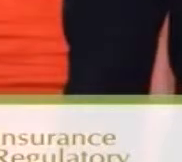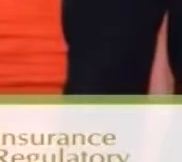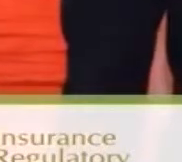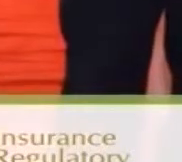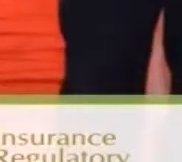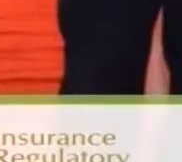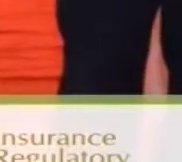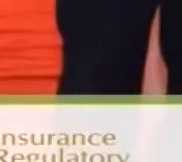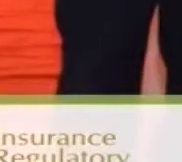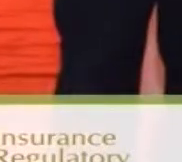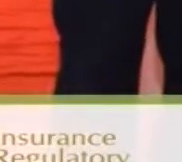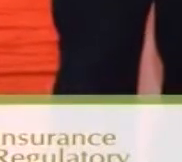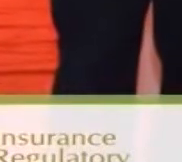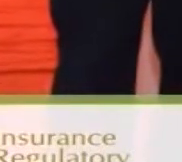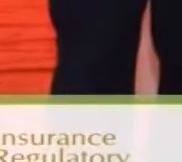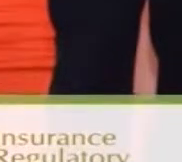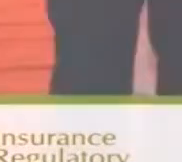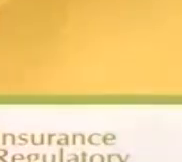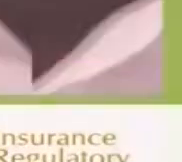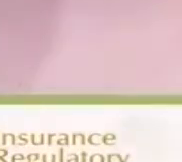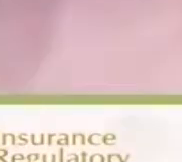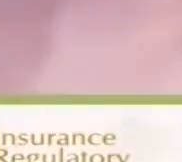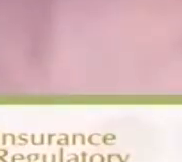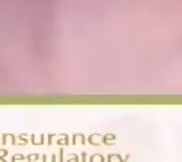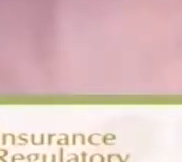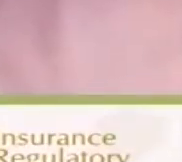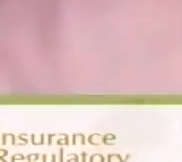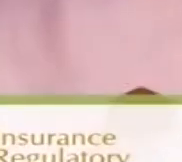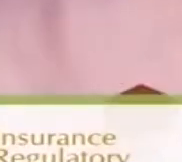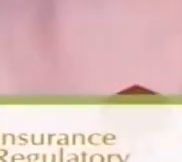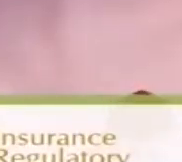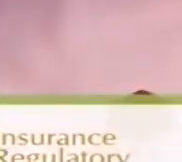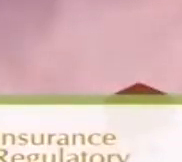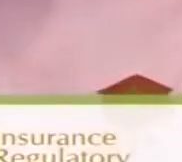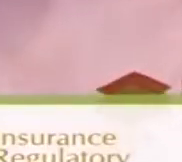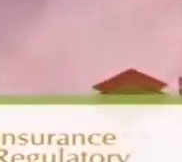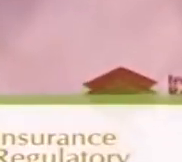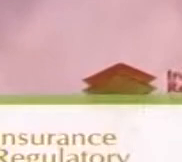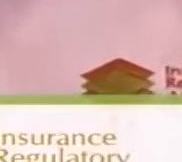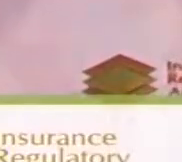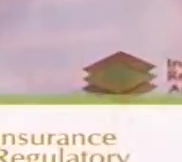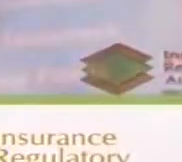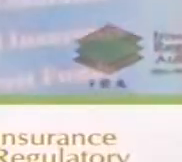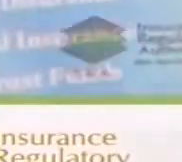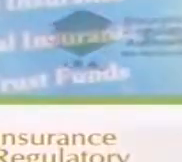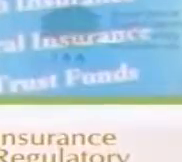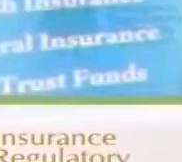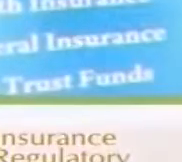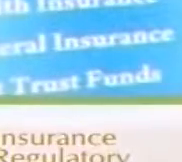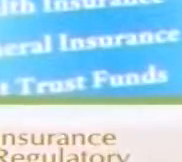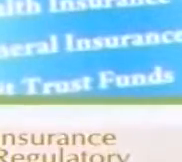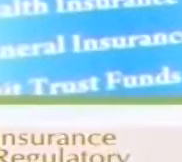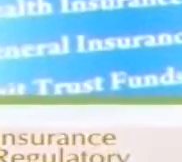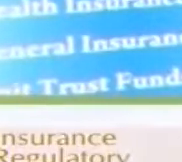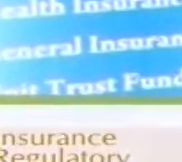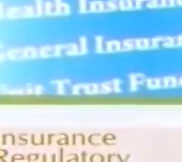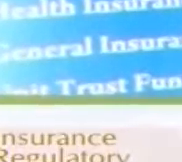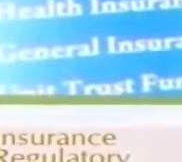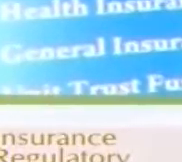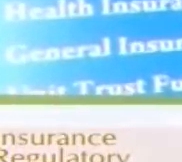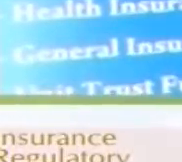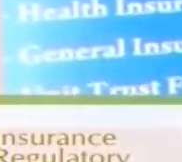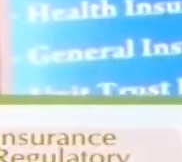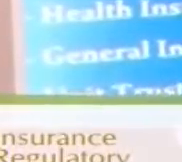also be present to showcase their products and address any concerns you may have. Policyholders, beneficiaries, and members of the public are